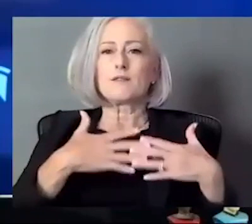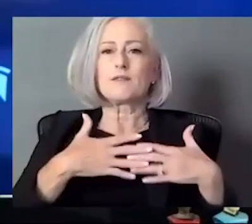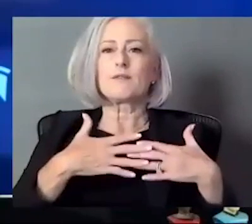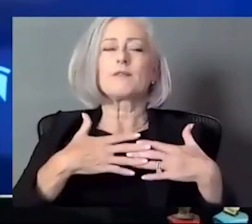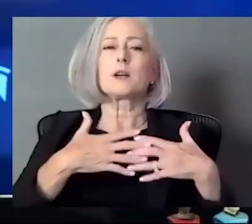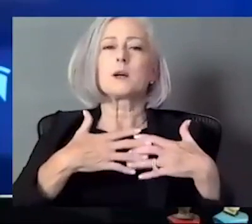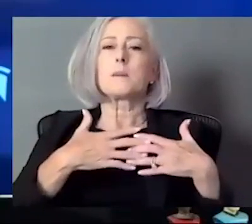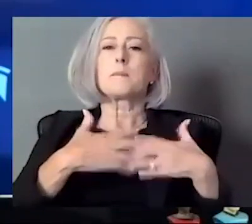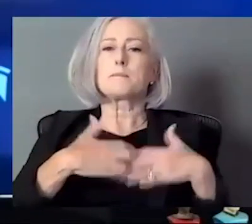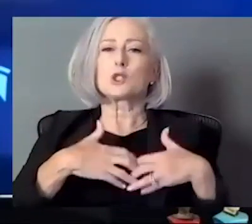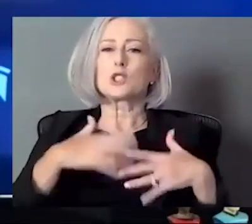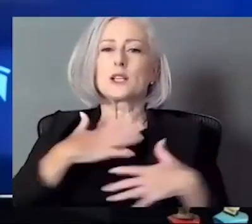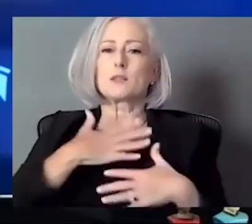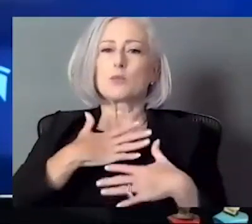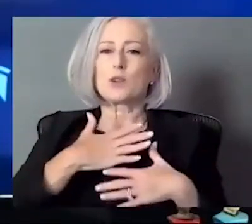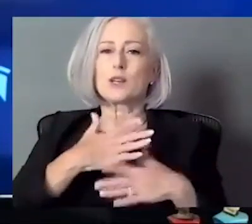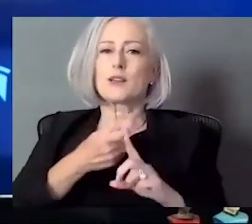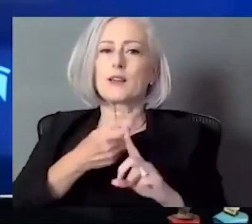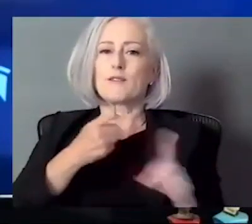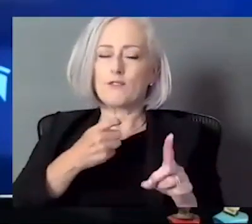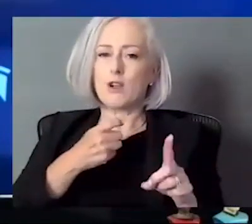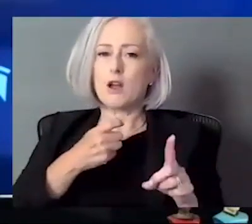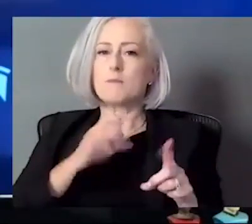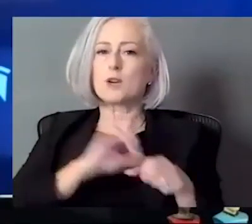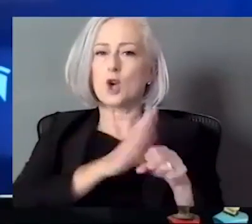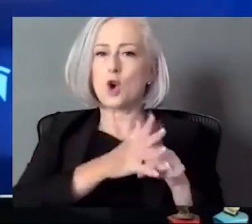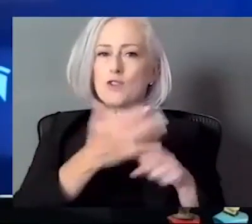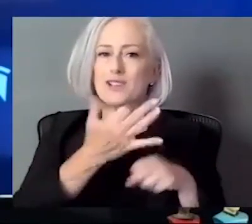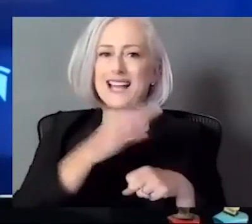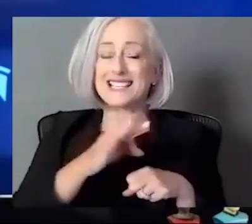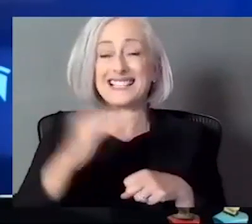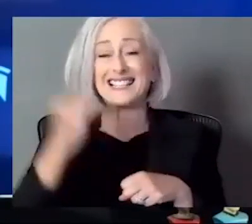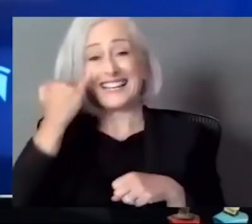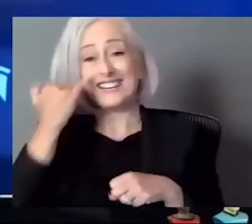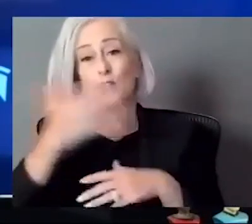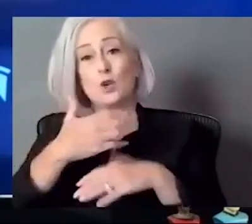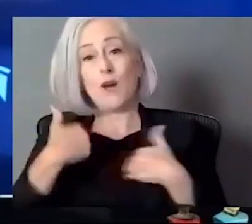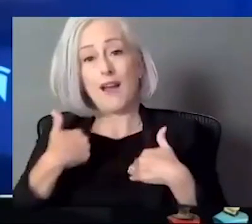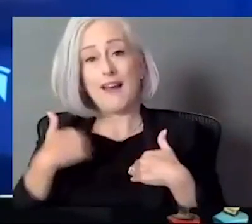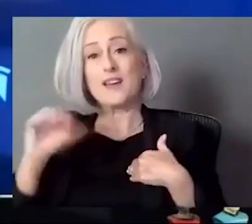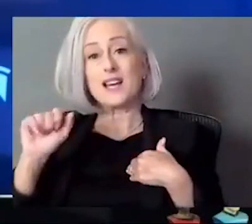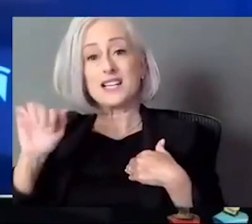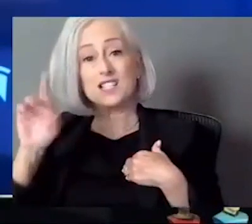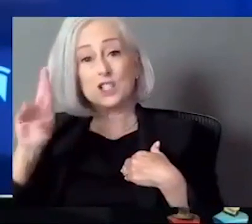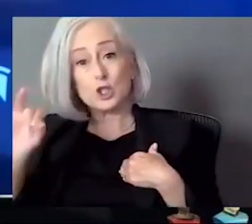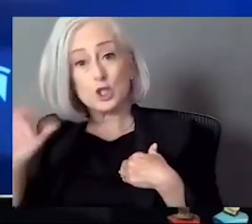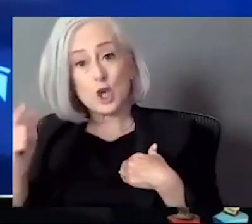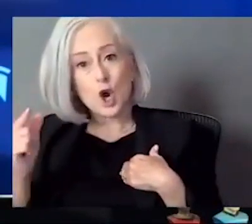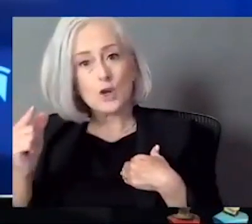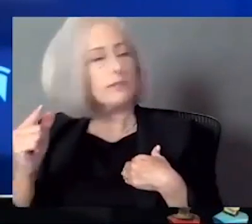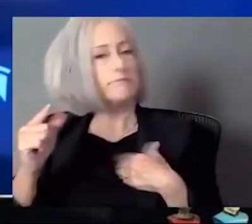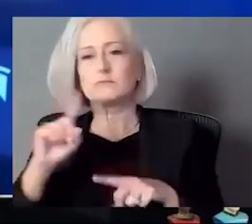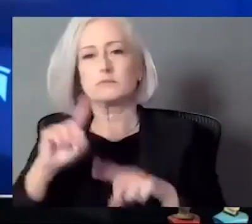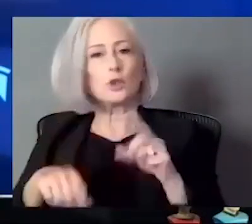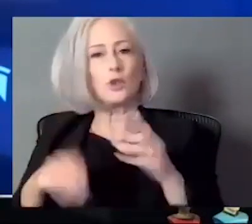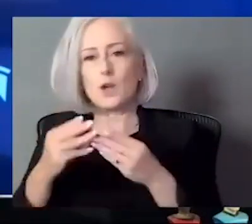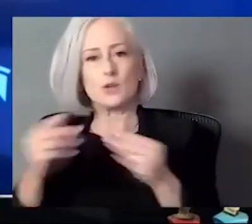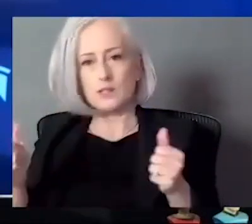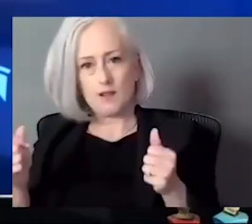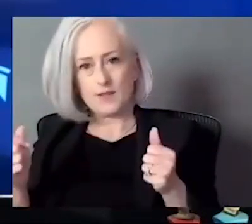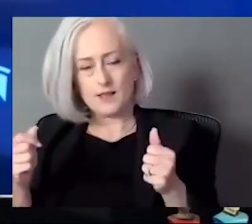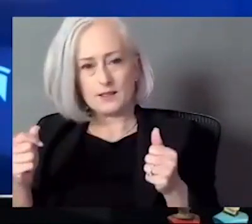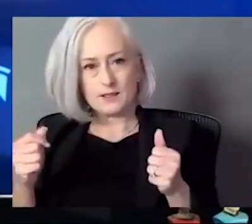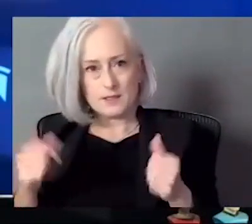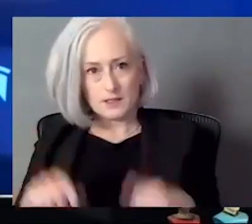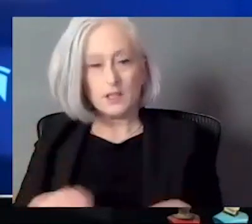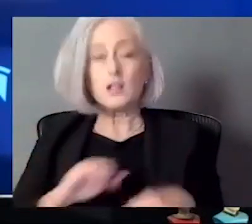scarring, the scarring doesn't resolve. Inflammation resolves, but scar doesn't. And so I'm afraid that there are people,